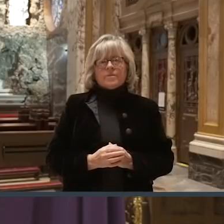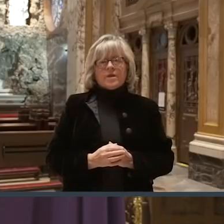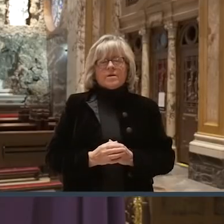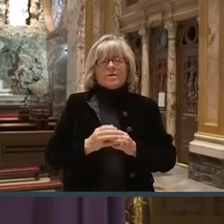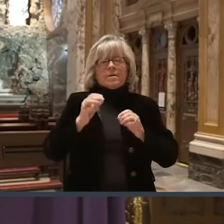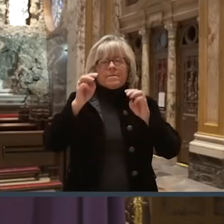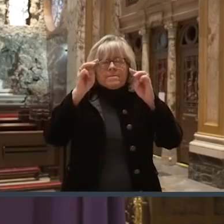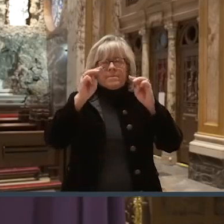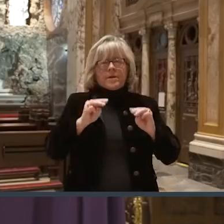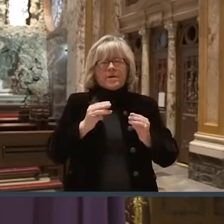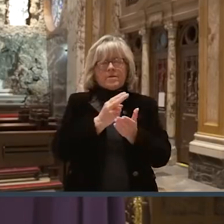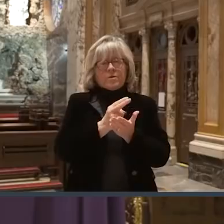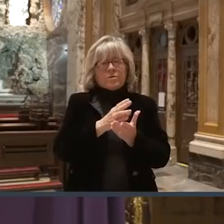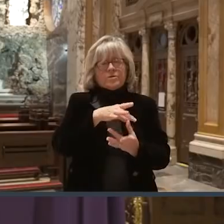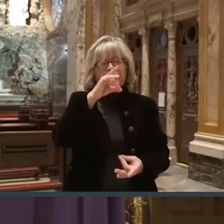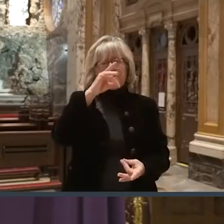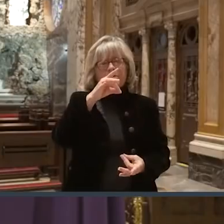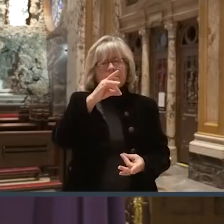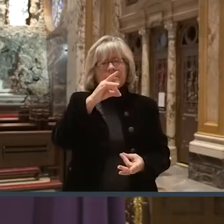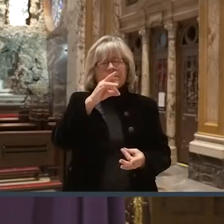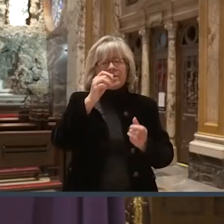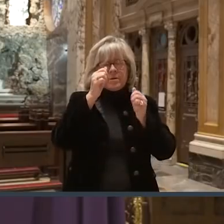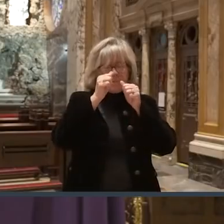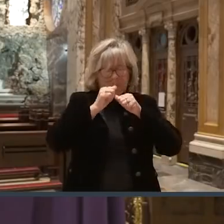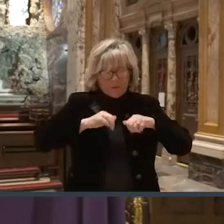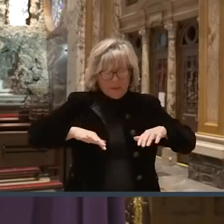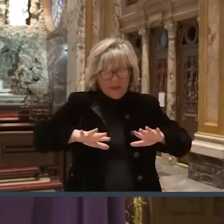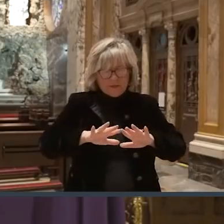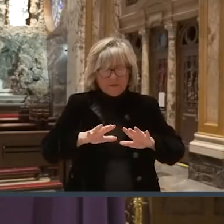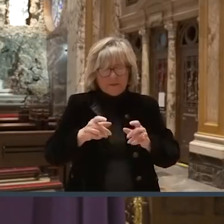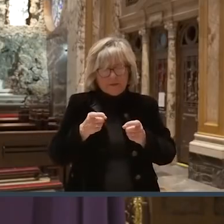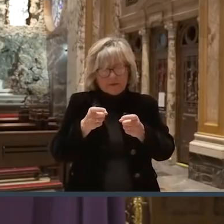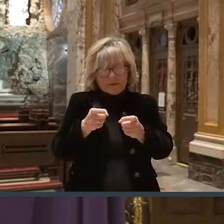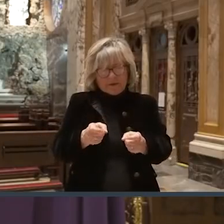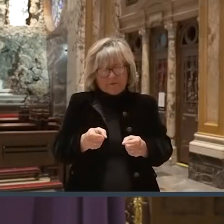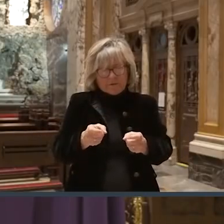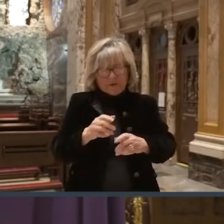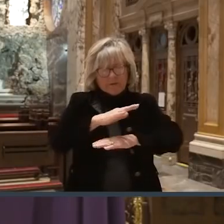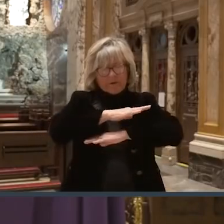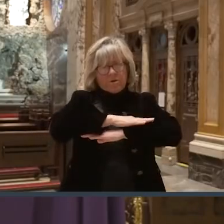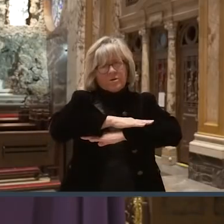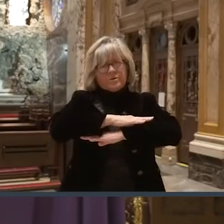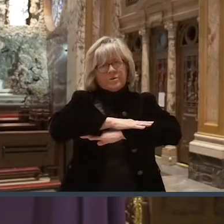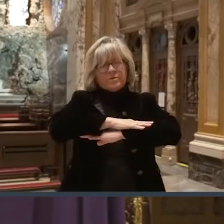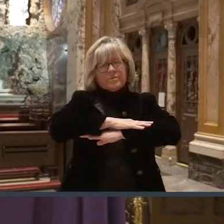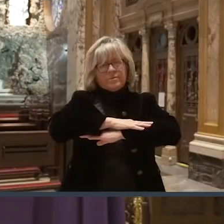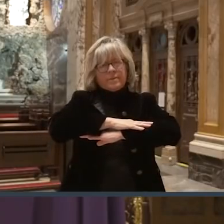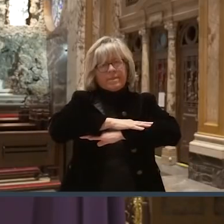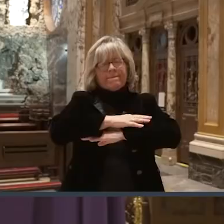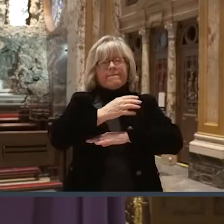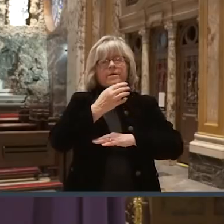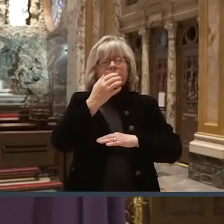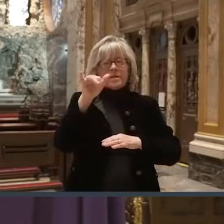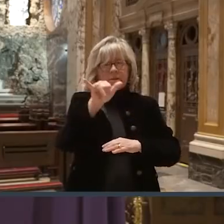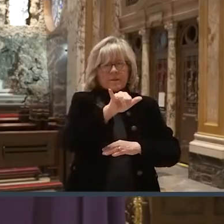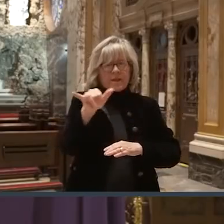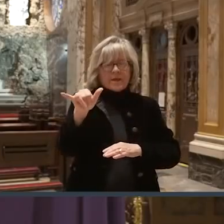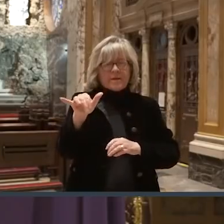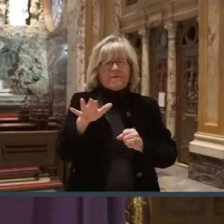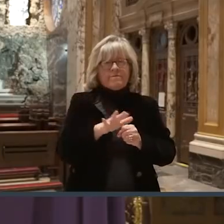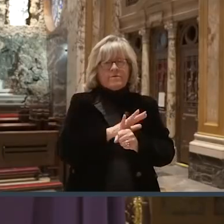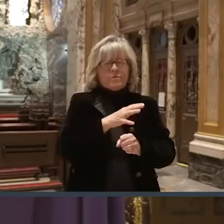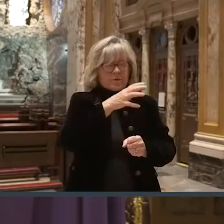the Holy Spirit, O Lord, sanctify these gifts laid upon your altar, just as he filled with his